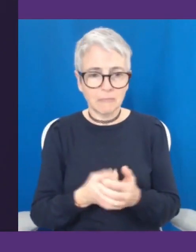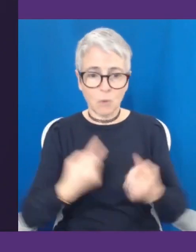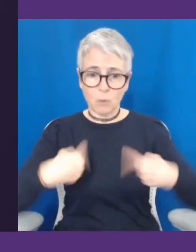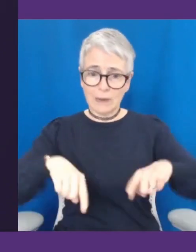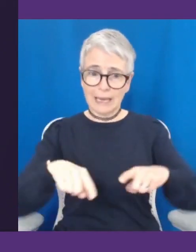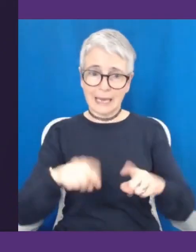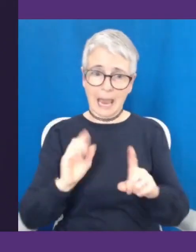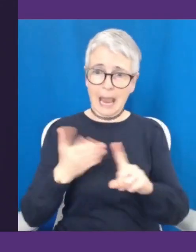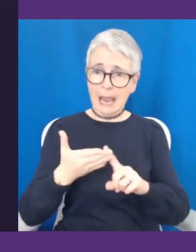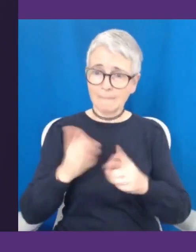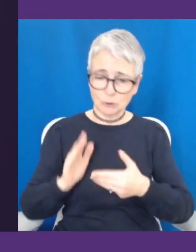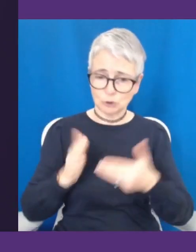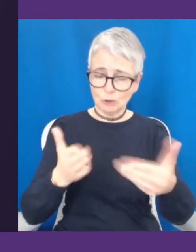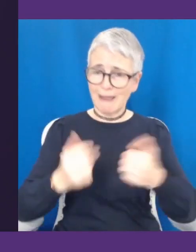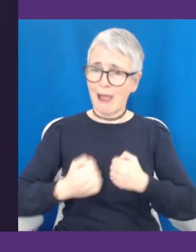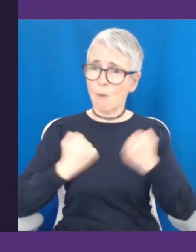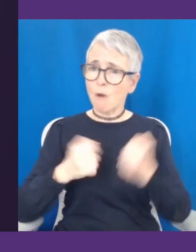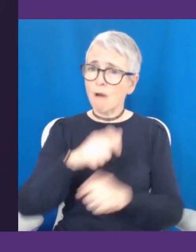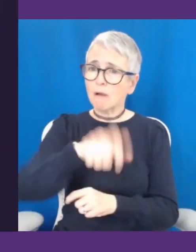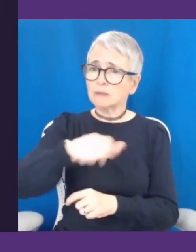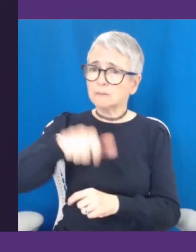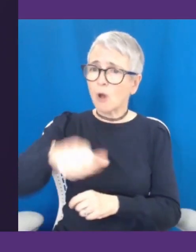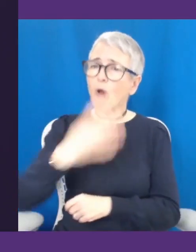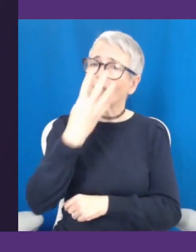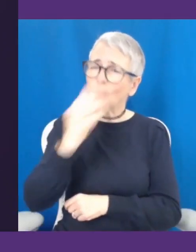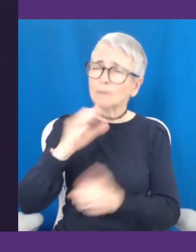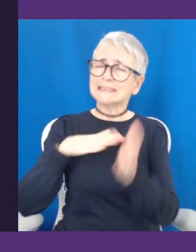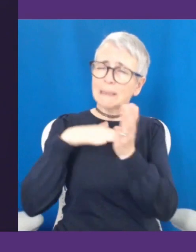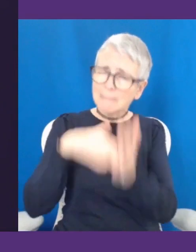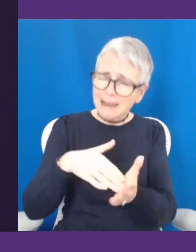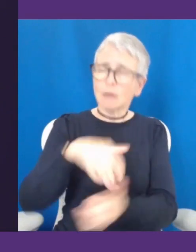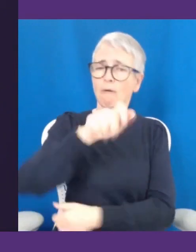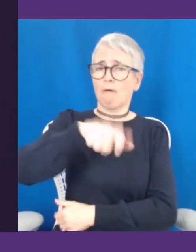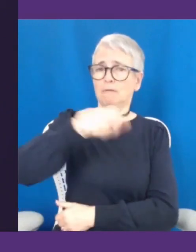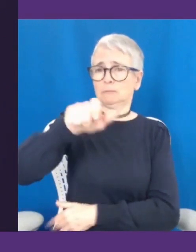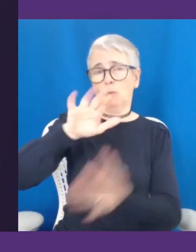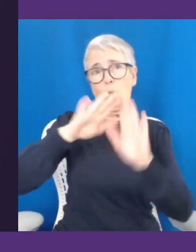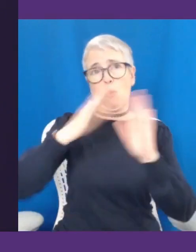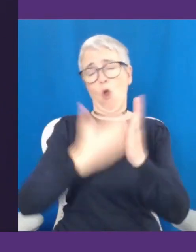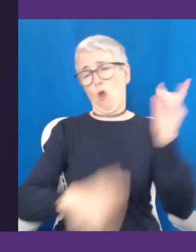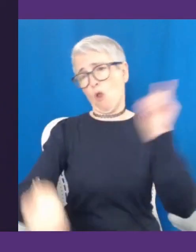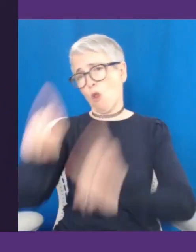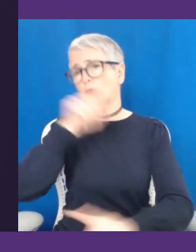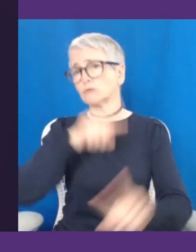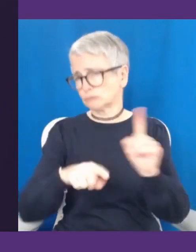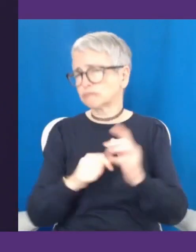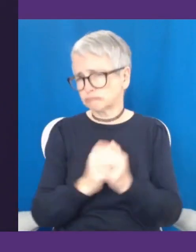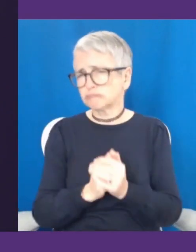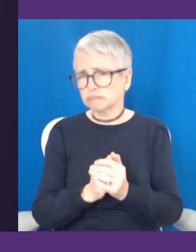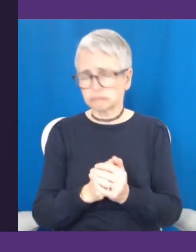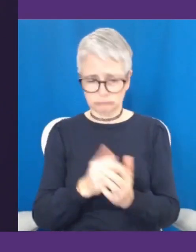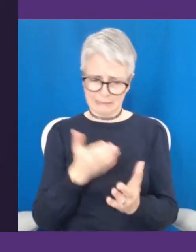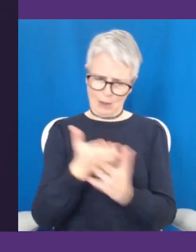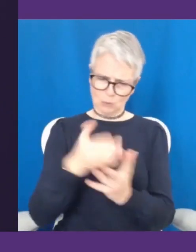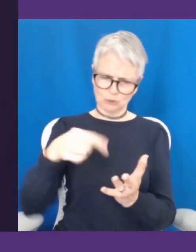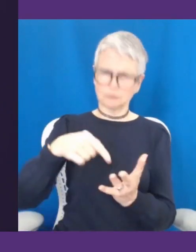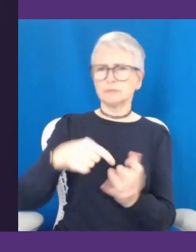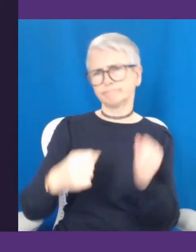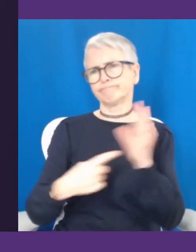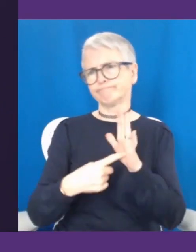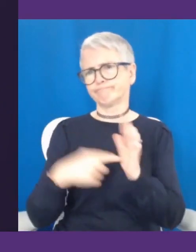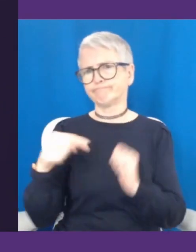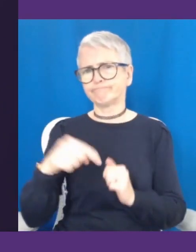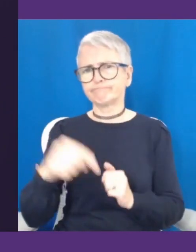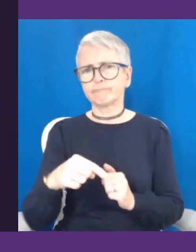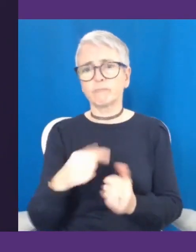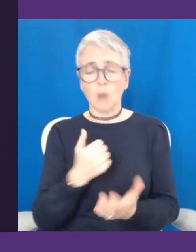customers. We've got 40 million customers around the world. Financial inclusion is imperative. I think, you know, organizations, particularly banks, sometimes